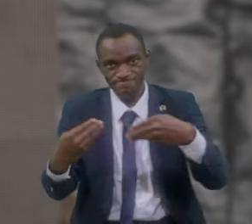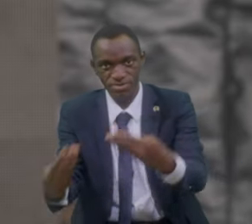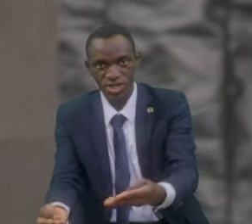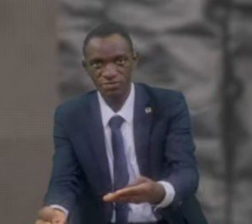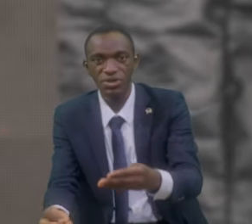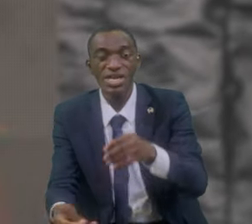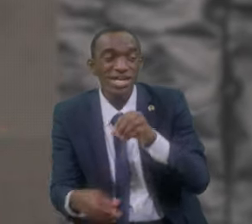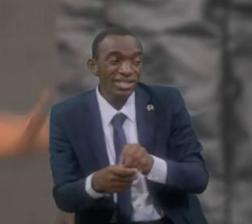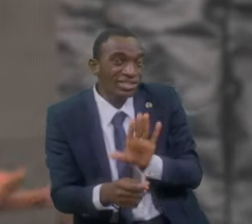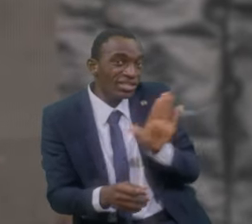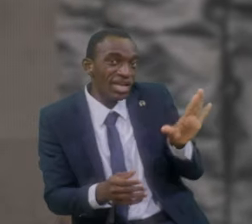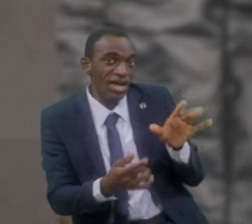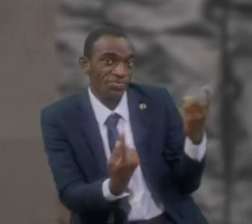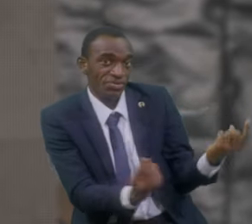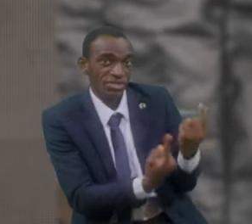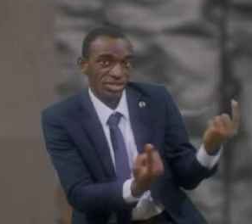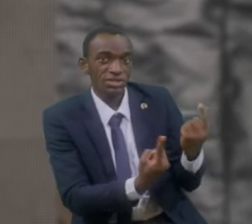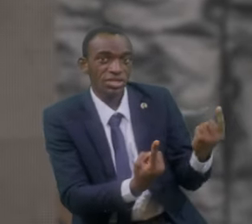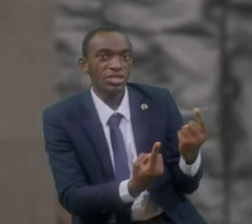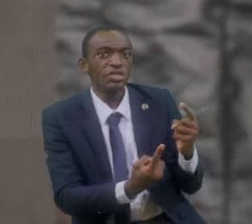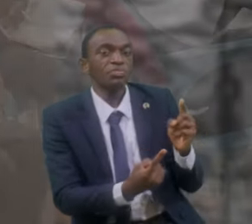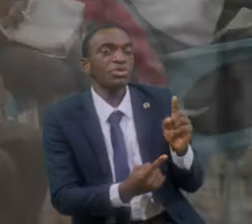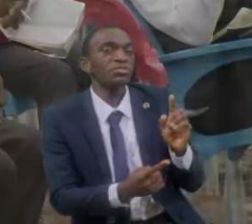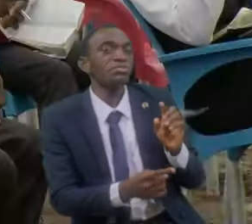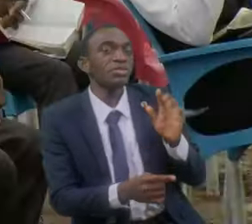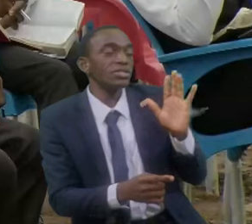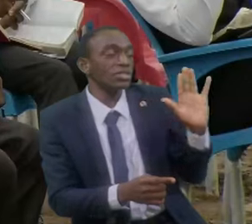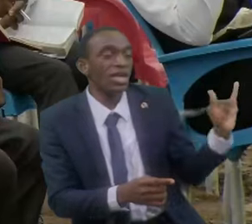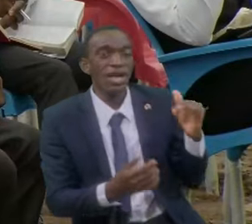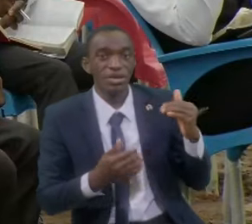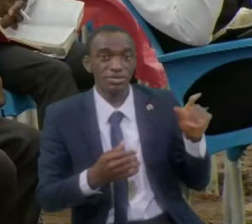besetting sin, they have handed over in their